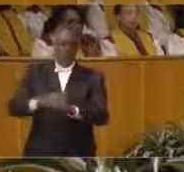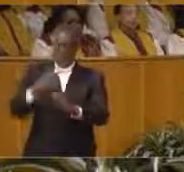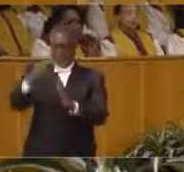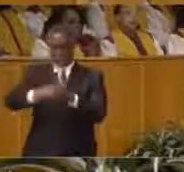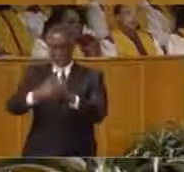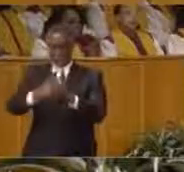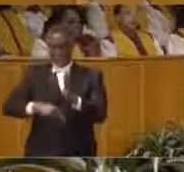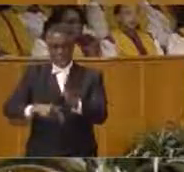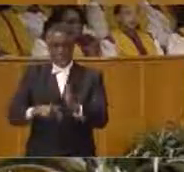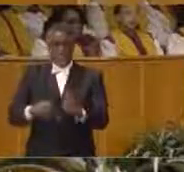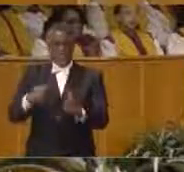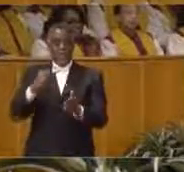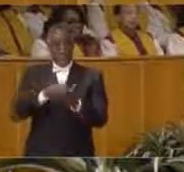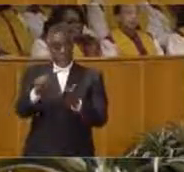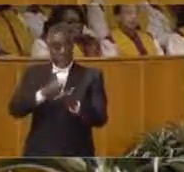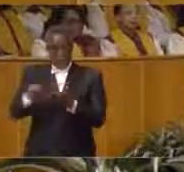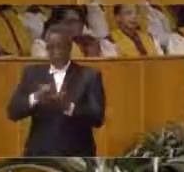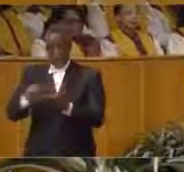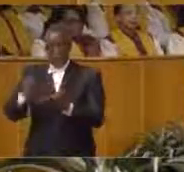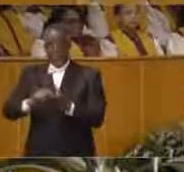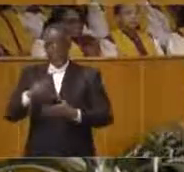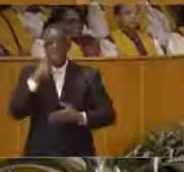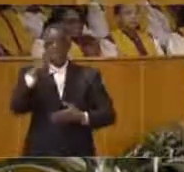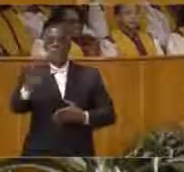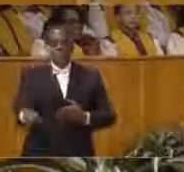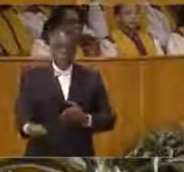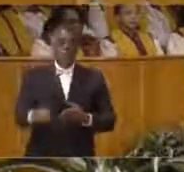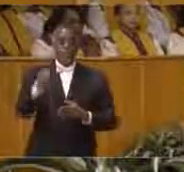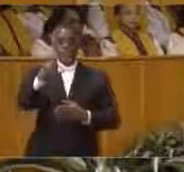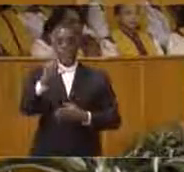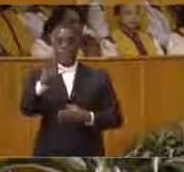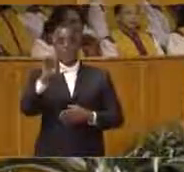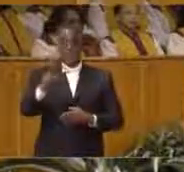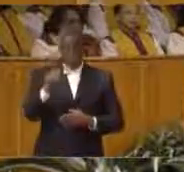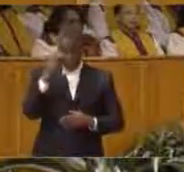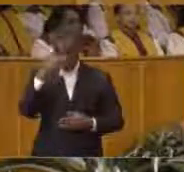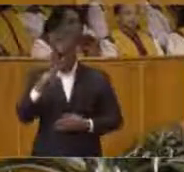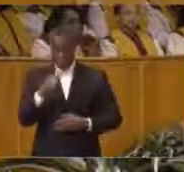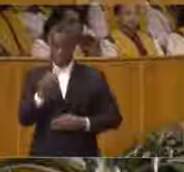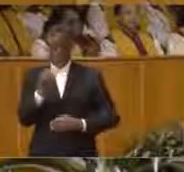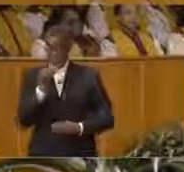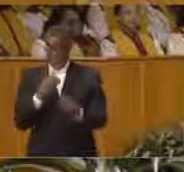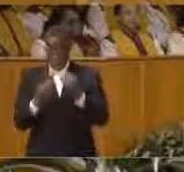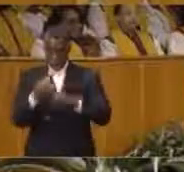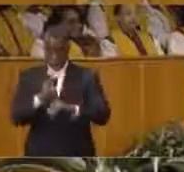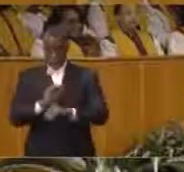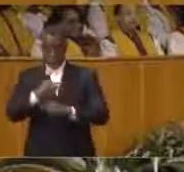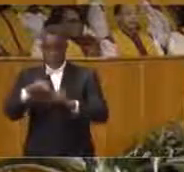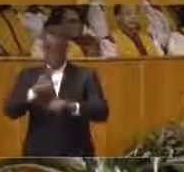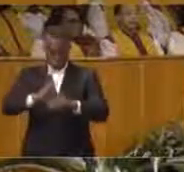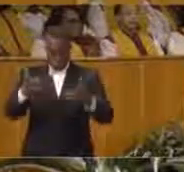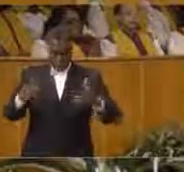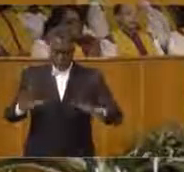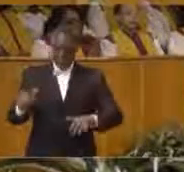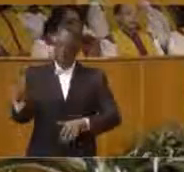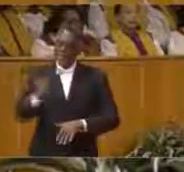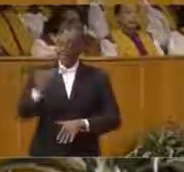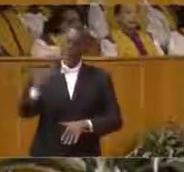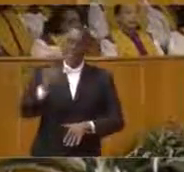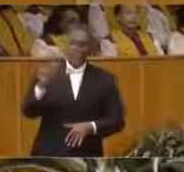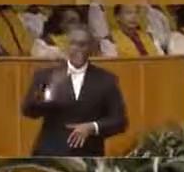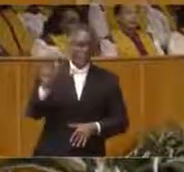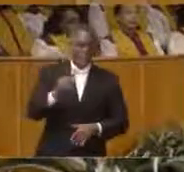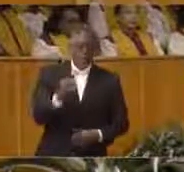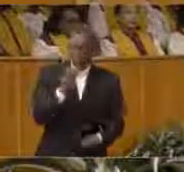And would end every week telling you what the menu for dinner was after church. And it was the same thing